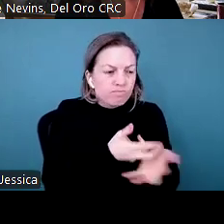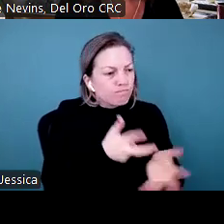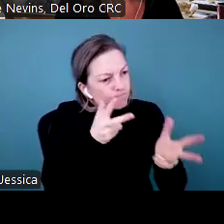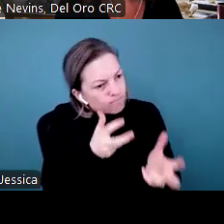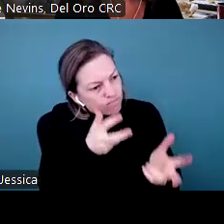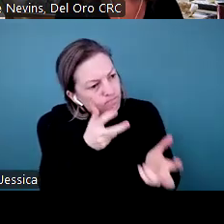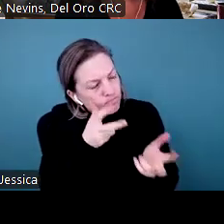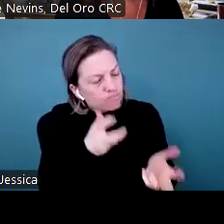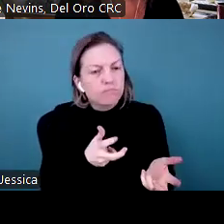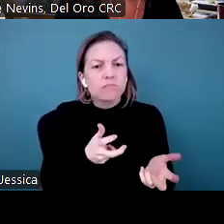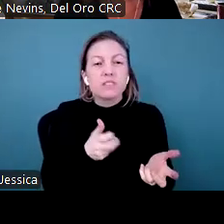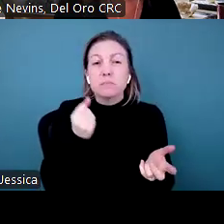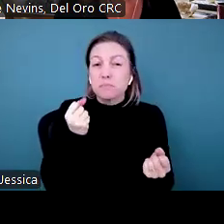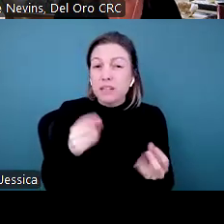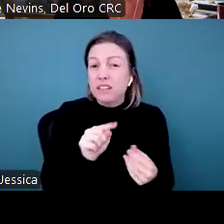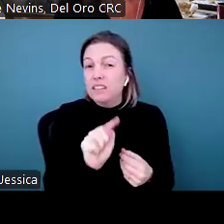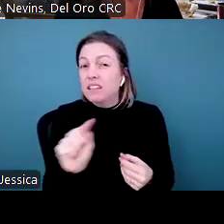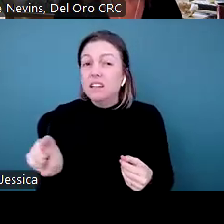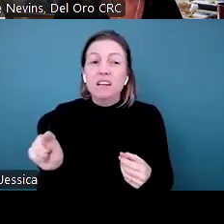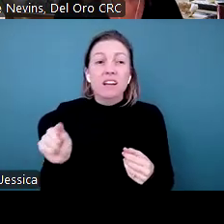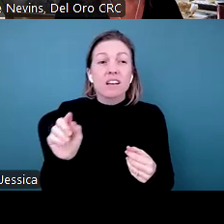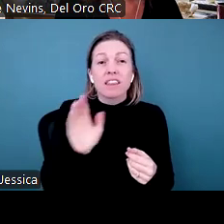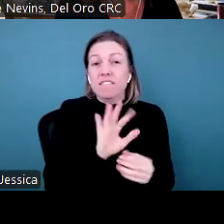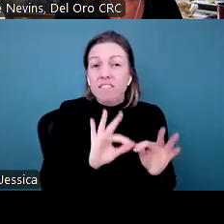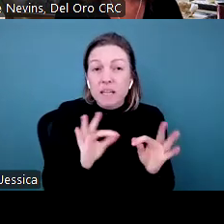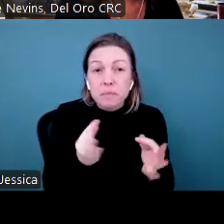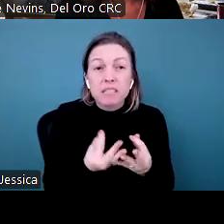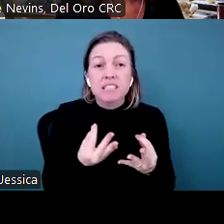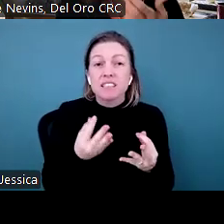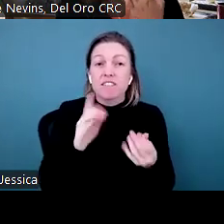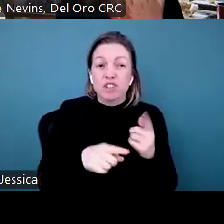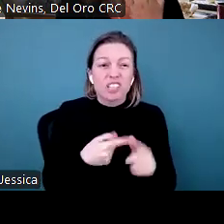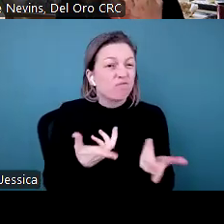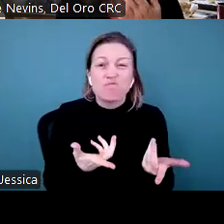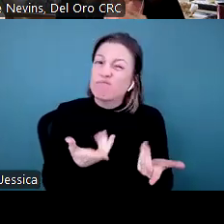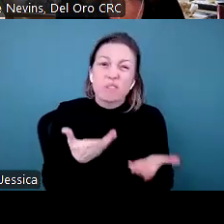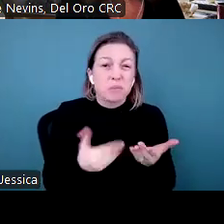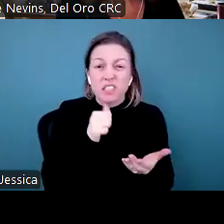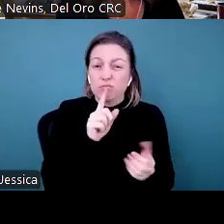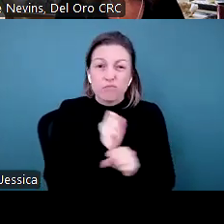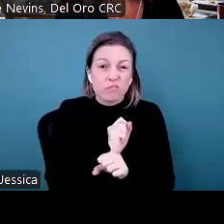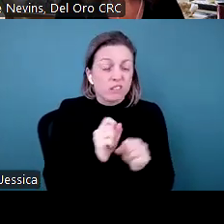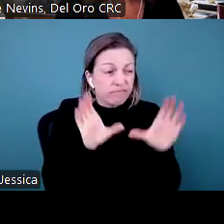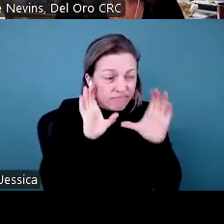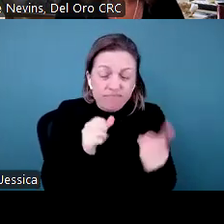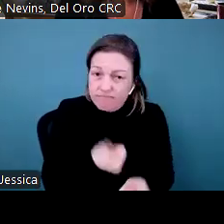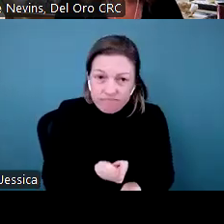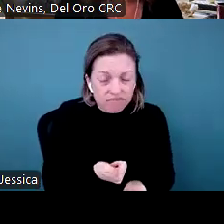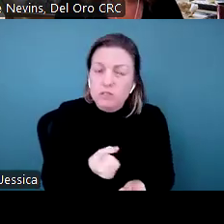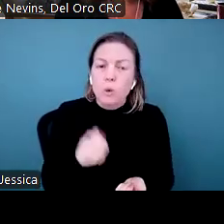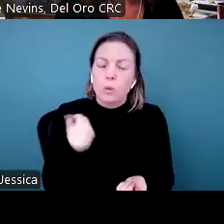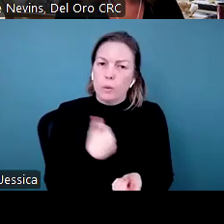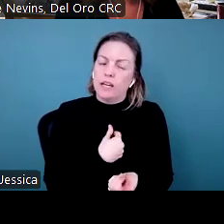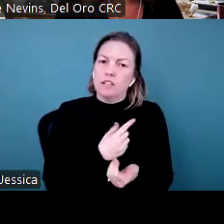that many others in their family or social network are not doing. So we're very honored to be able to